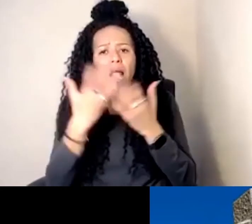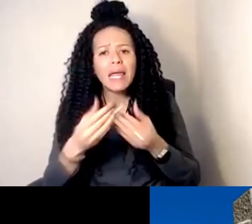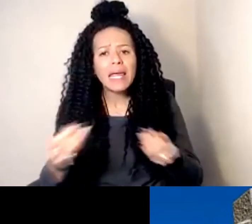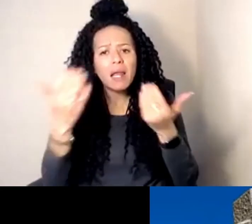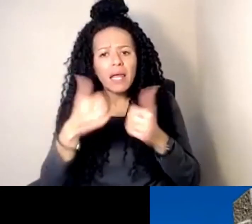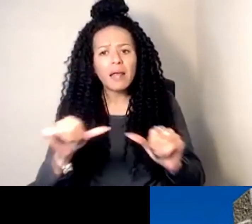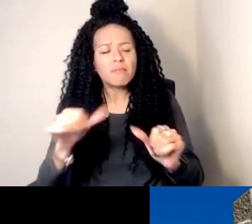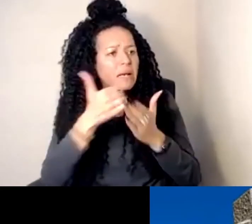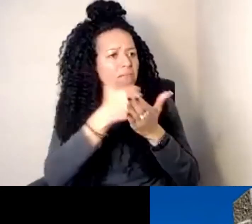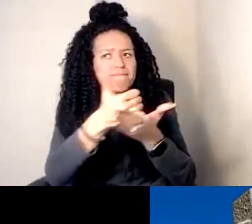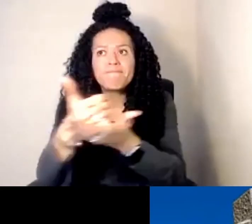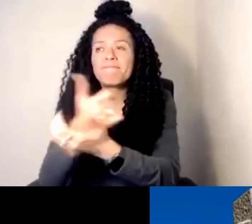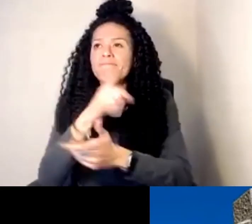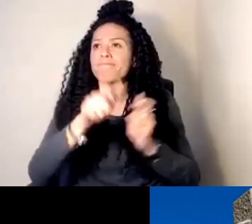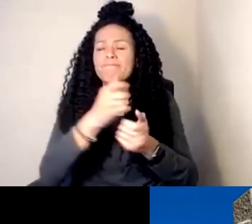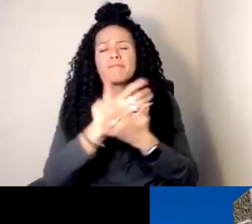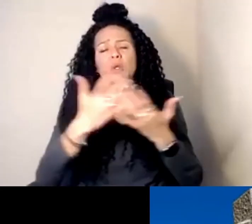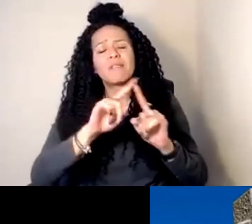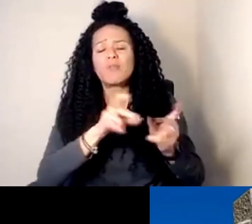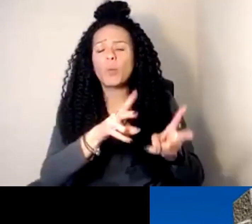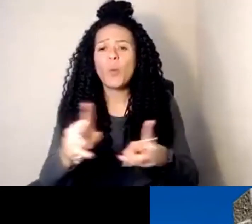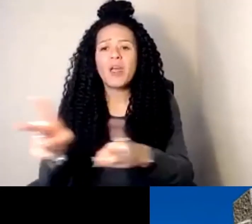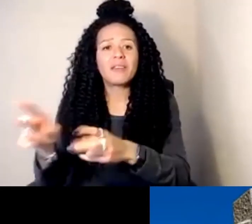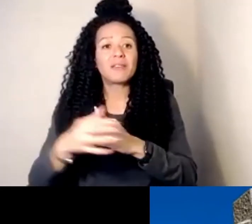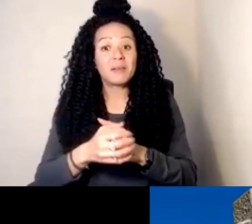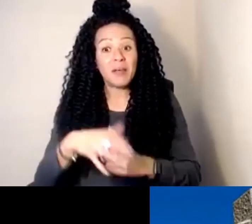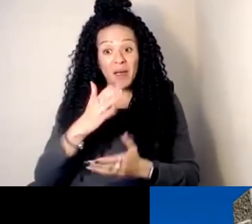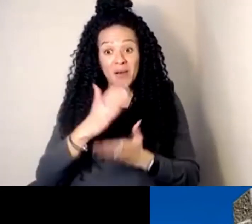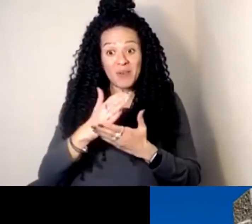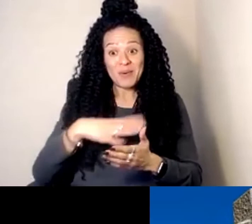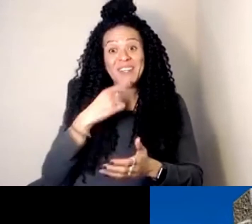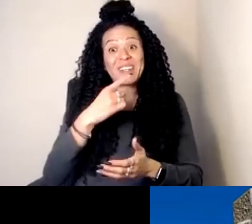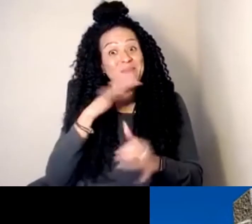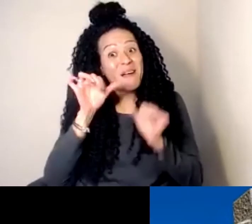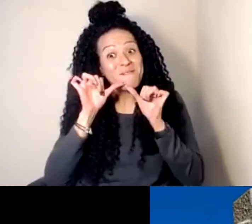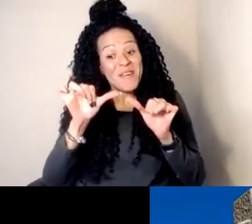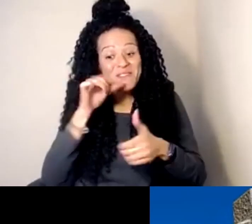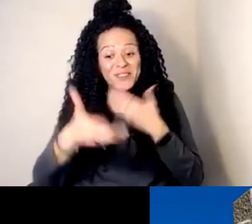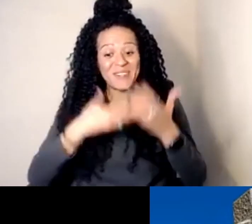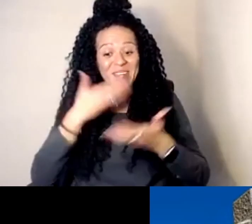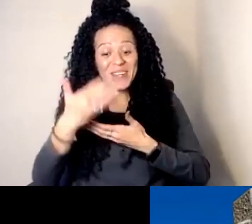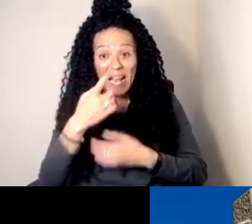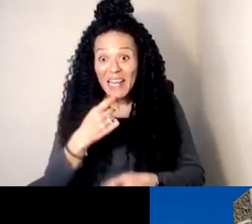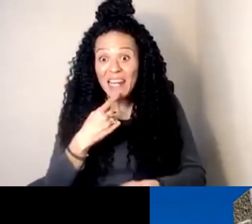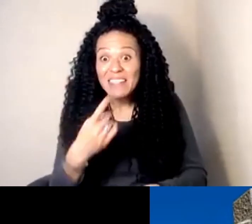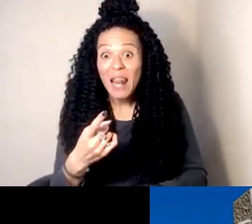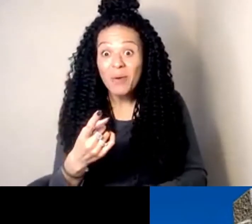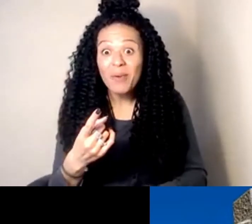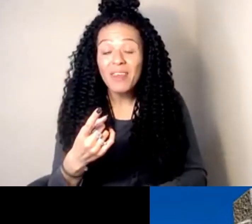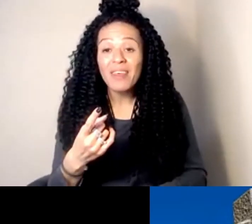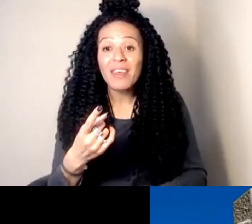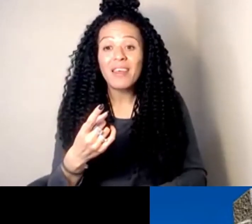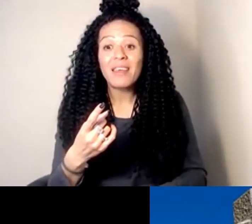helping people in lots of ways. But I'm really dying to tell you about my favourite one. Can I tell you about it?